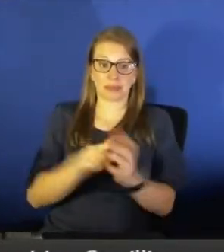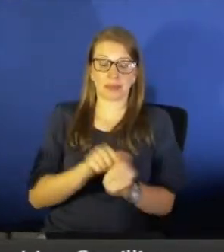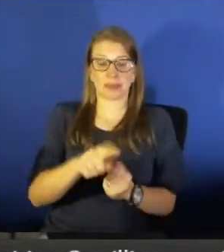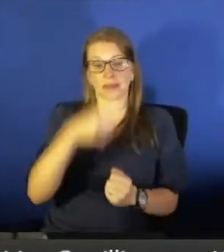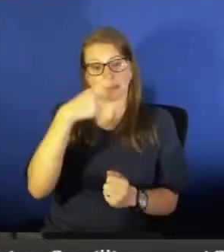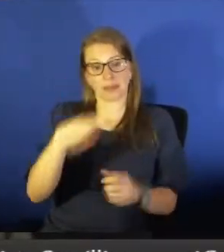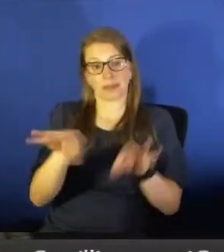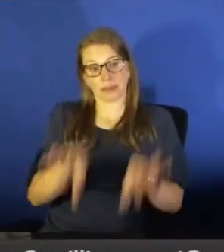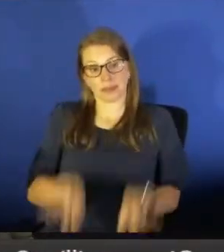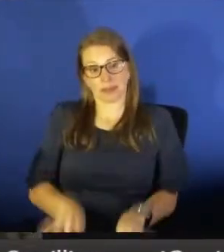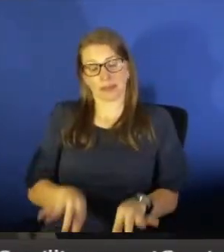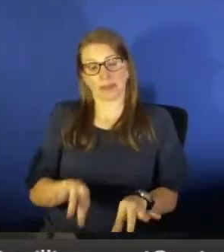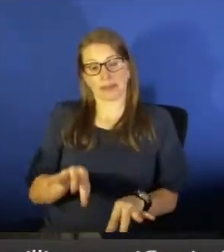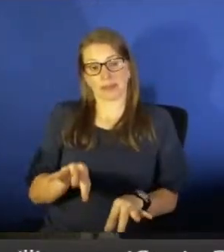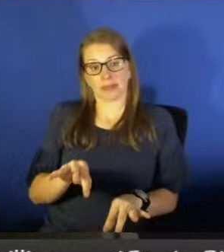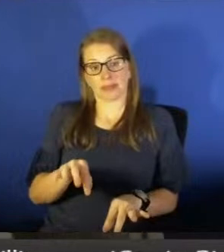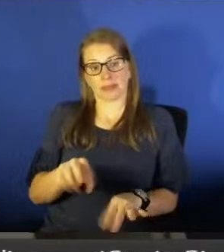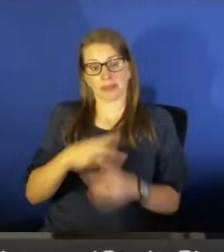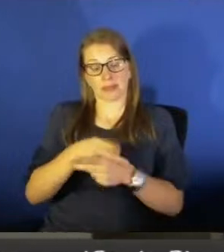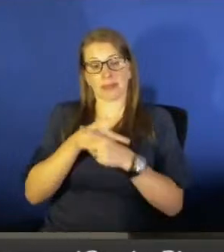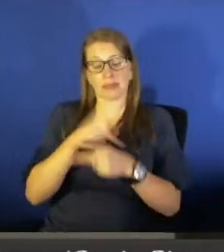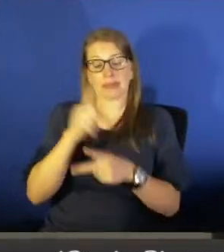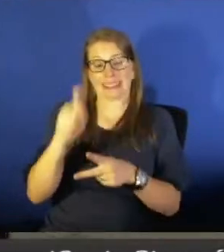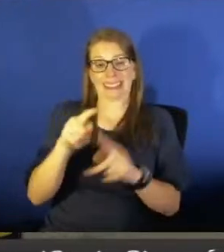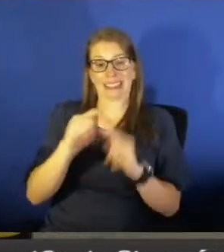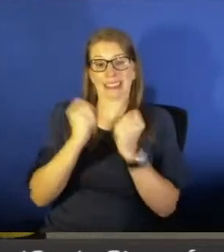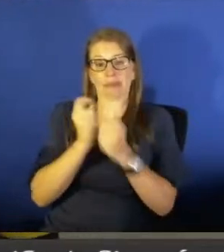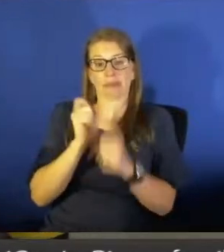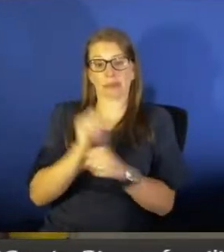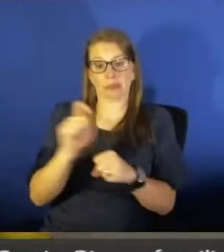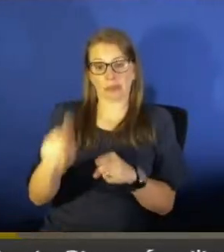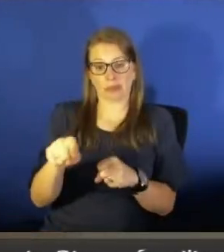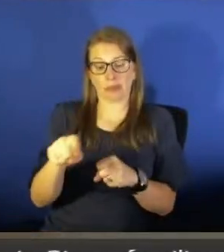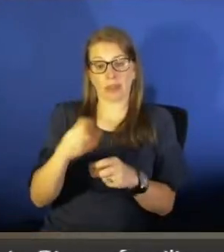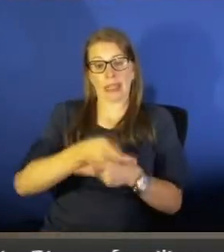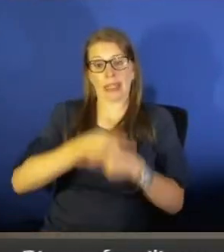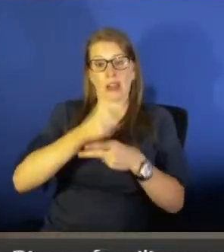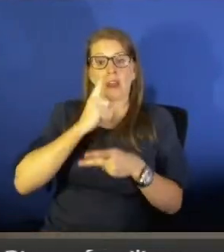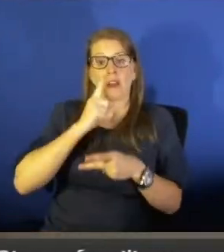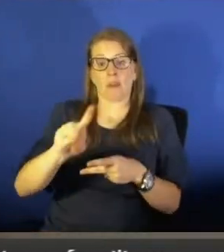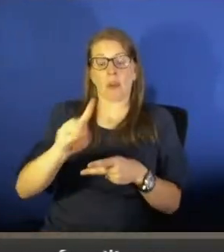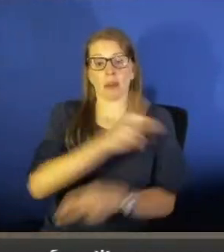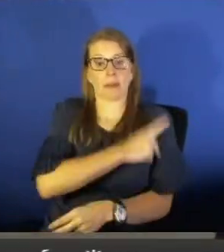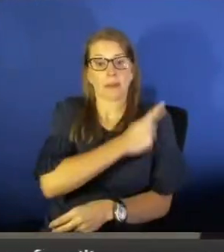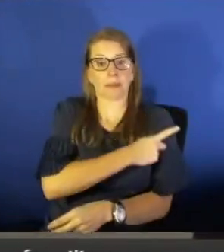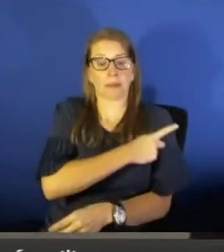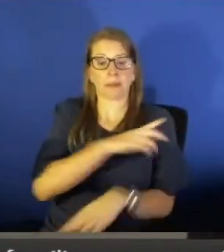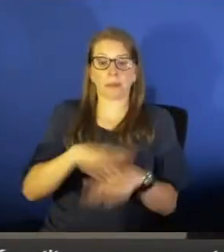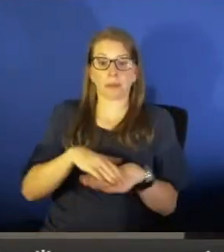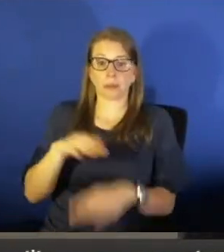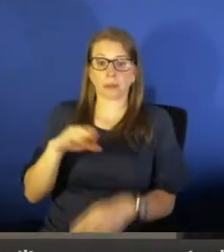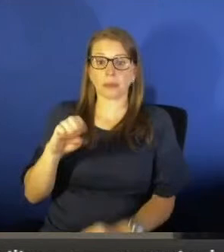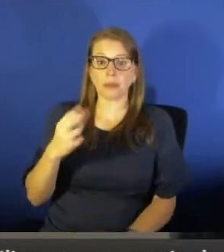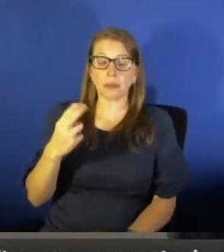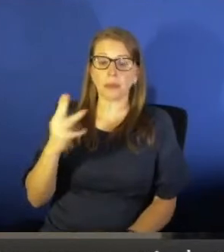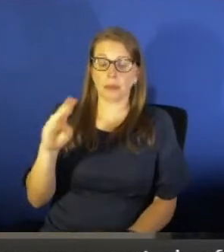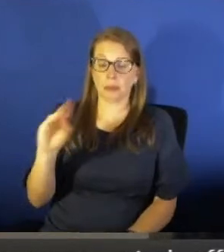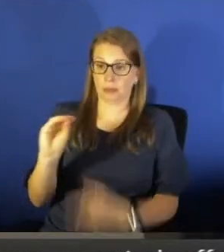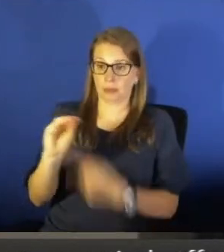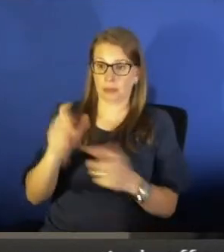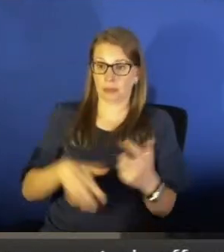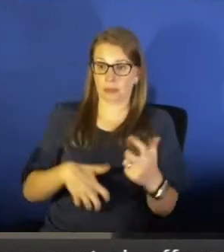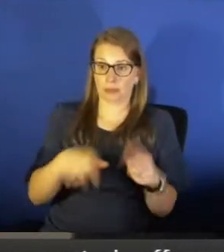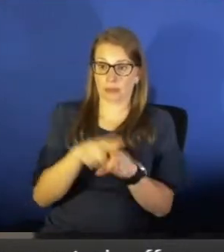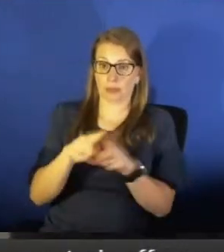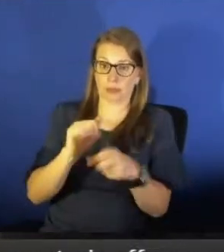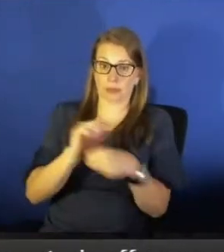the level of care it takes and the teamwork it takes to care for a patient on ECMO that's also pregnant and COVID positive?